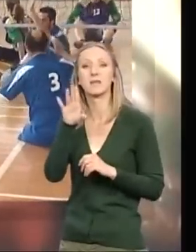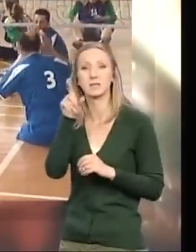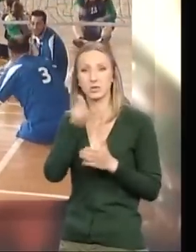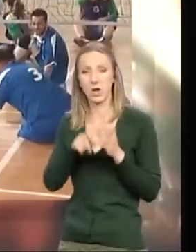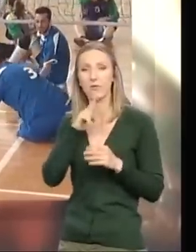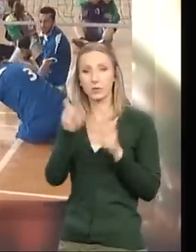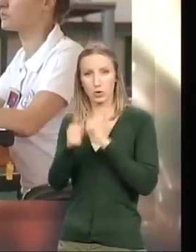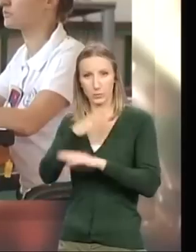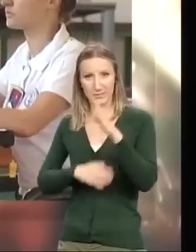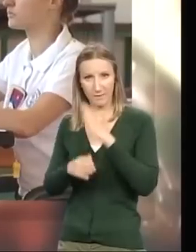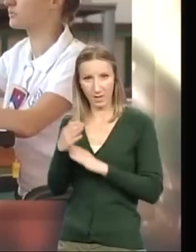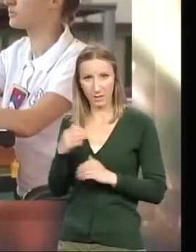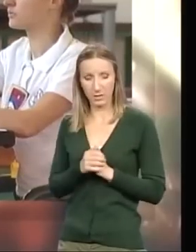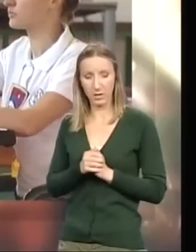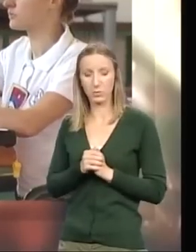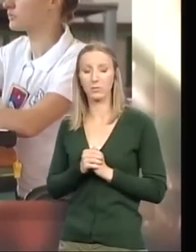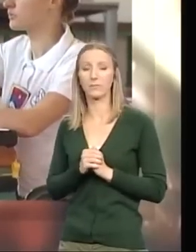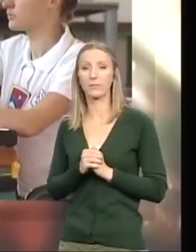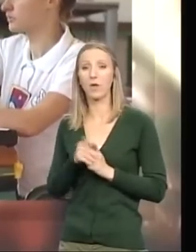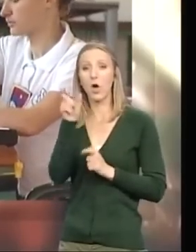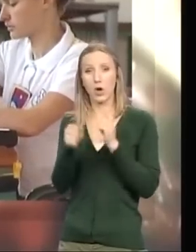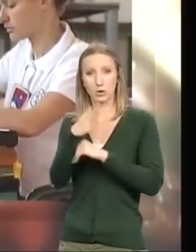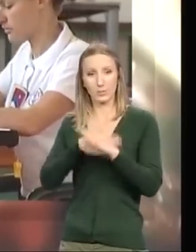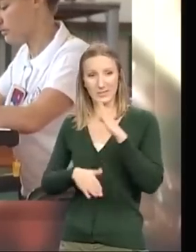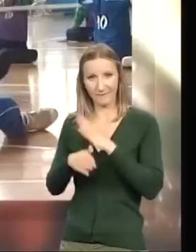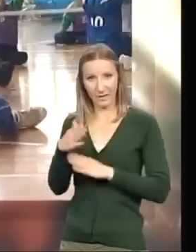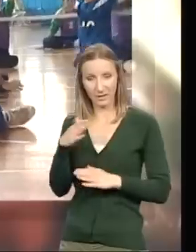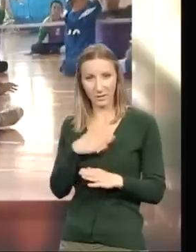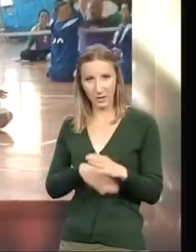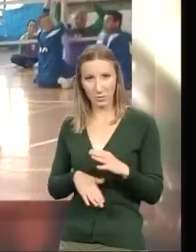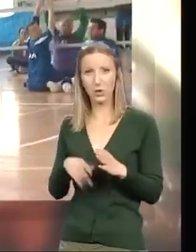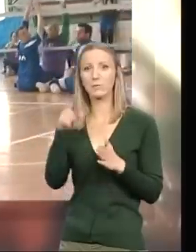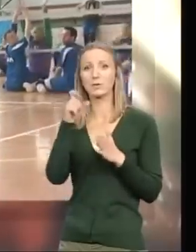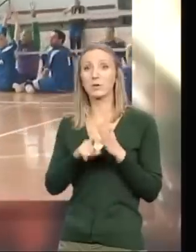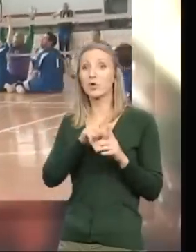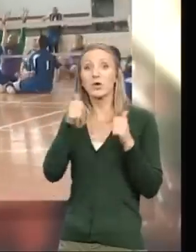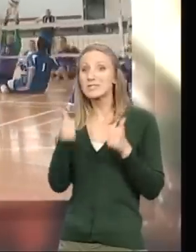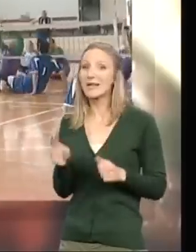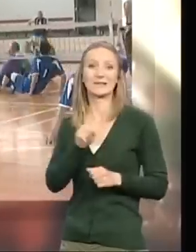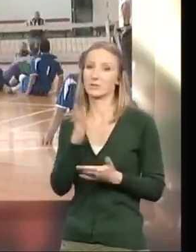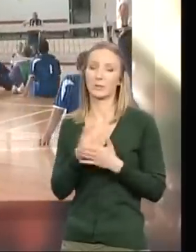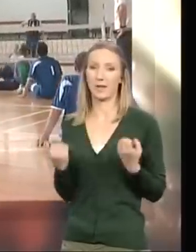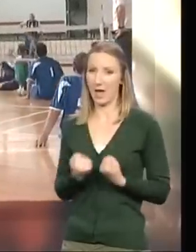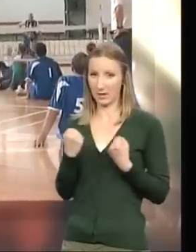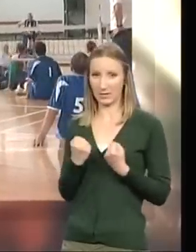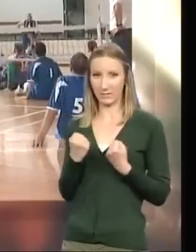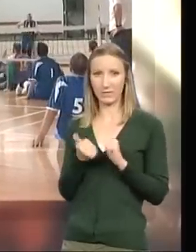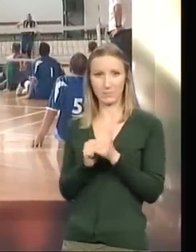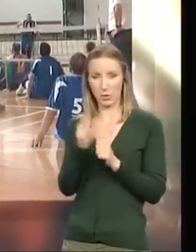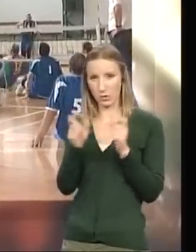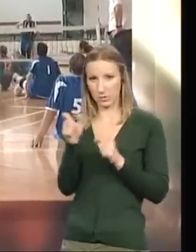who are individuals with disabilities. Those individuals with disabilities do not have been sports.